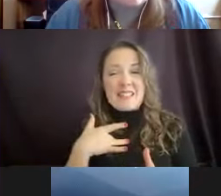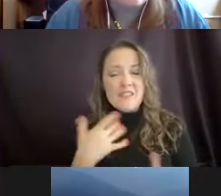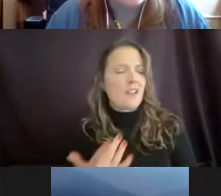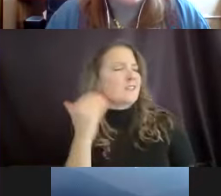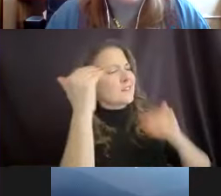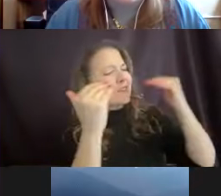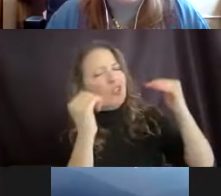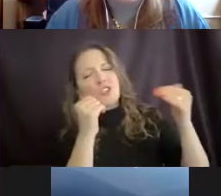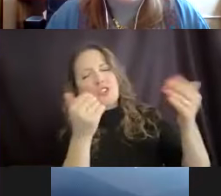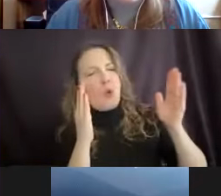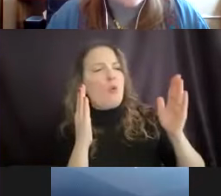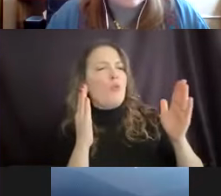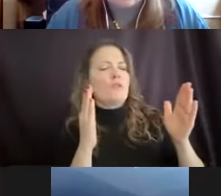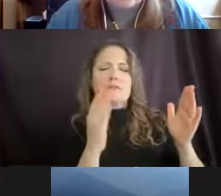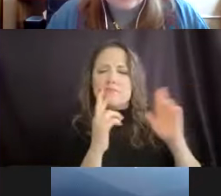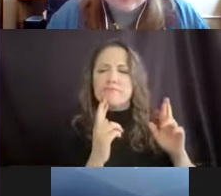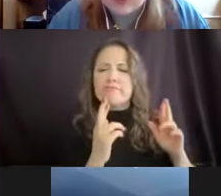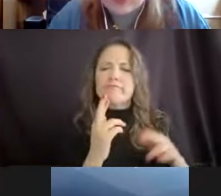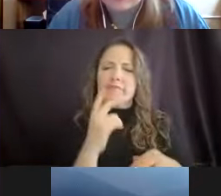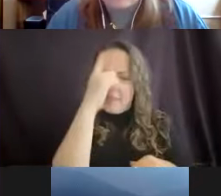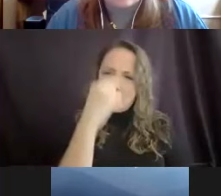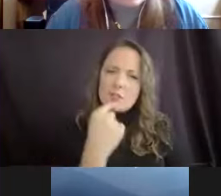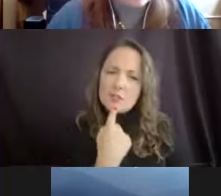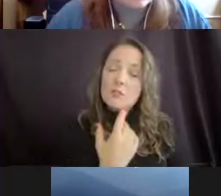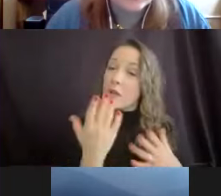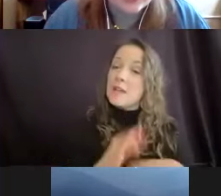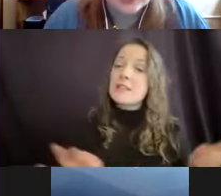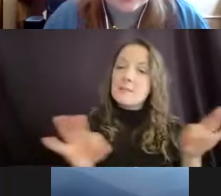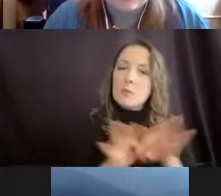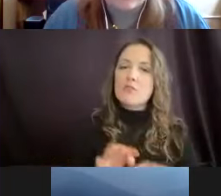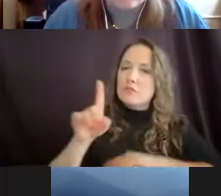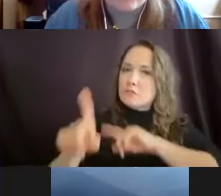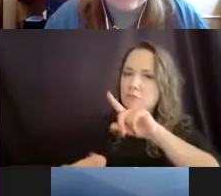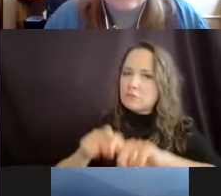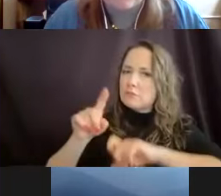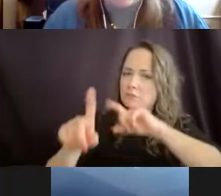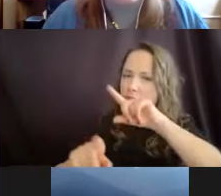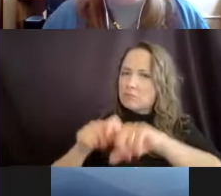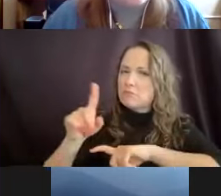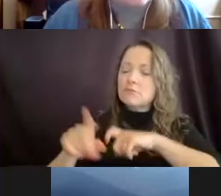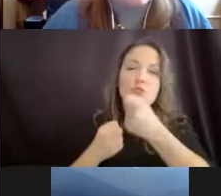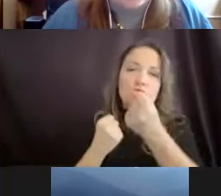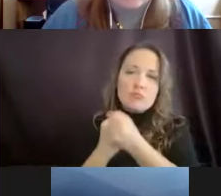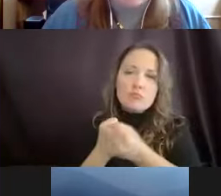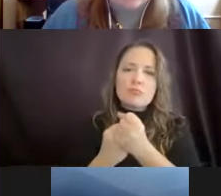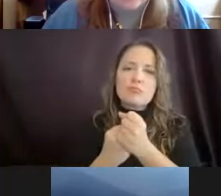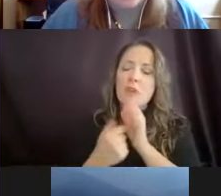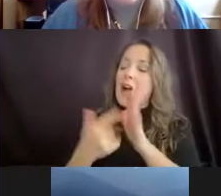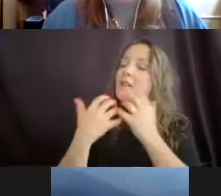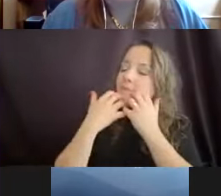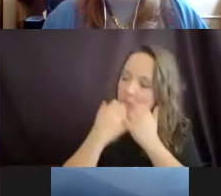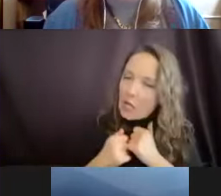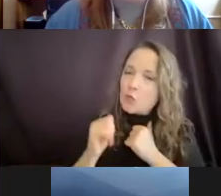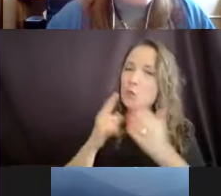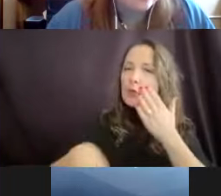it's really important to ask them questions. A supportive relationship means showing them that you value what they have to